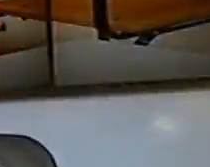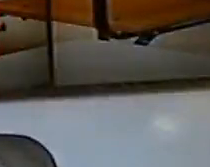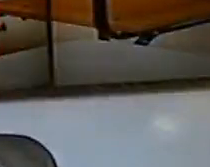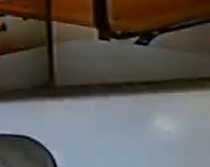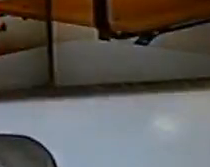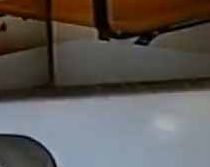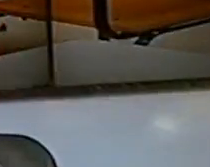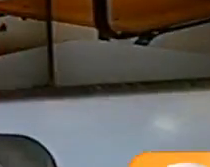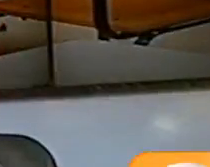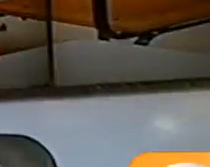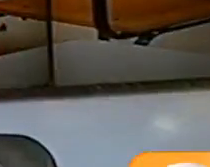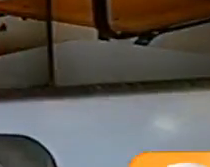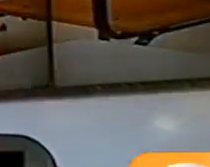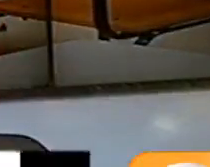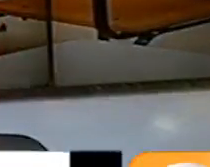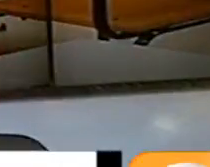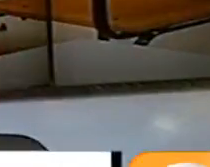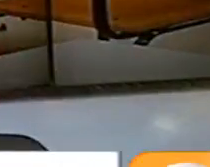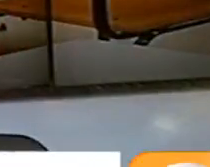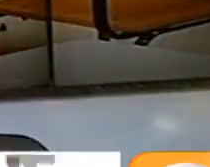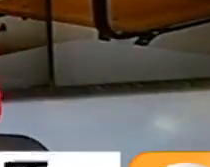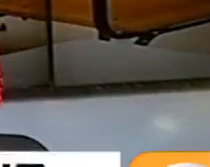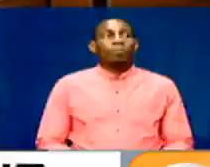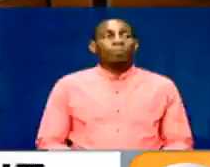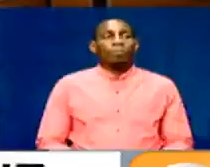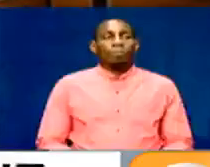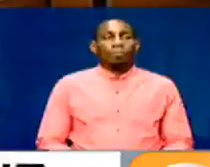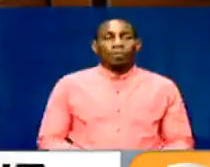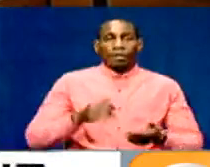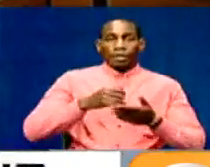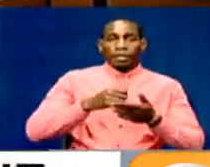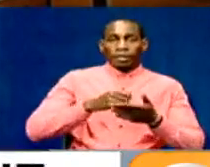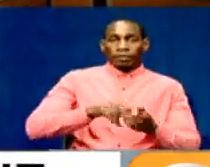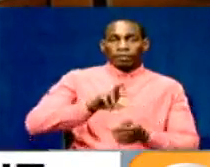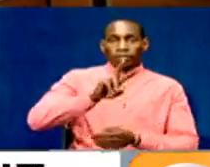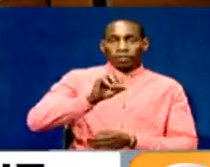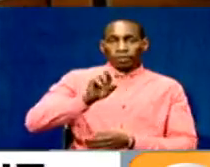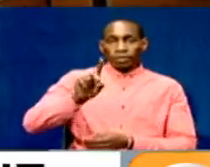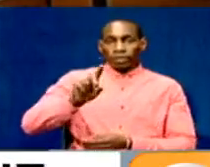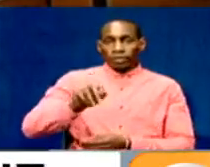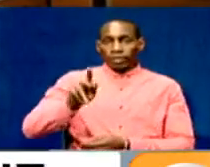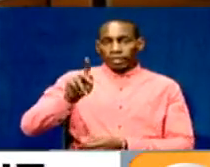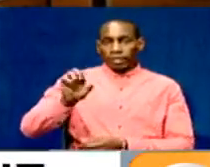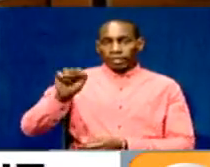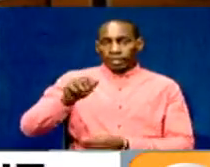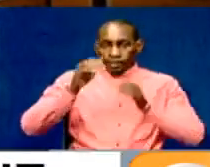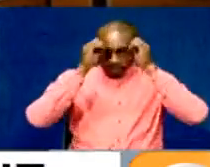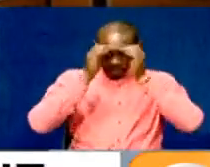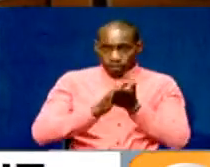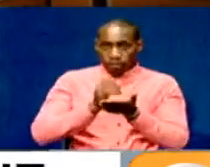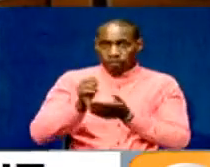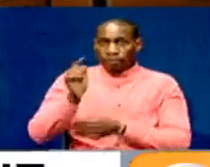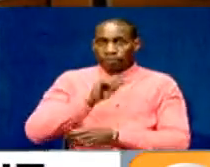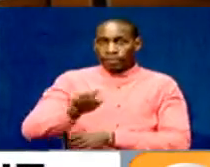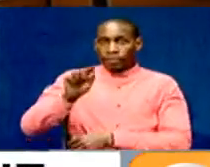Now, more than 5,000 candidates who qualified for degree courses among the 2021 KCSE candidates have been placed